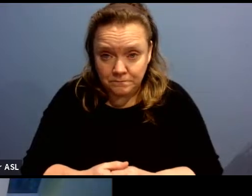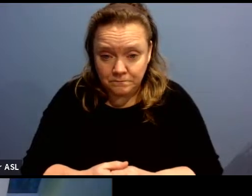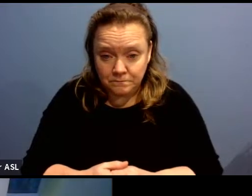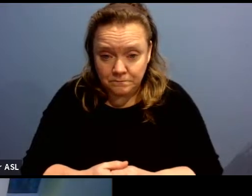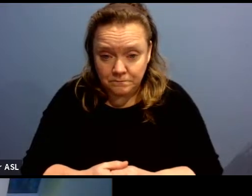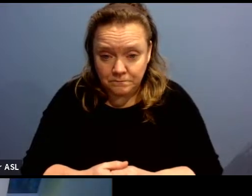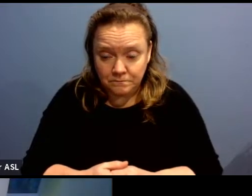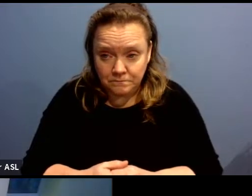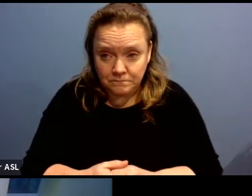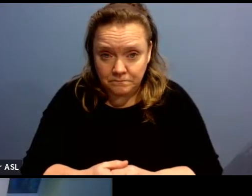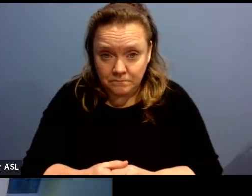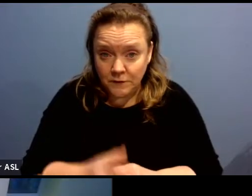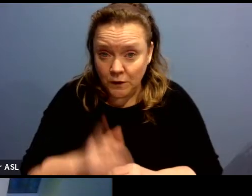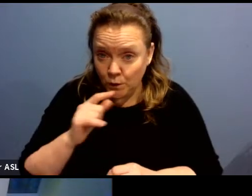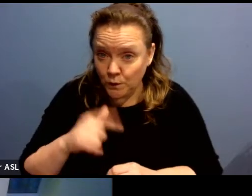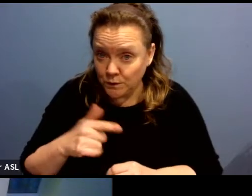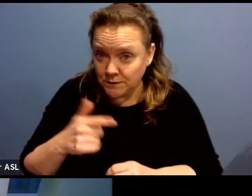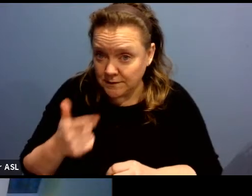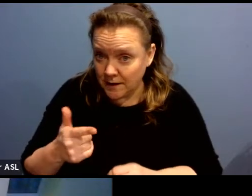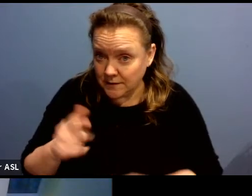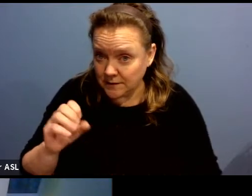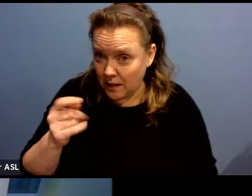Eleanor, our next speaker.